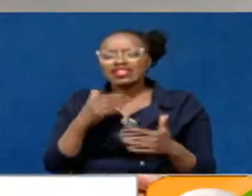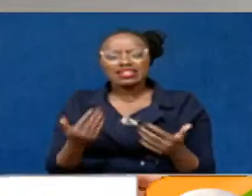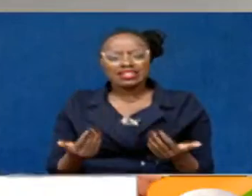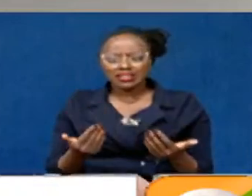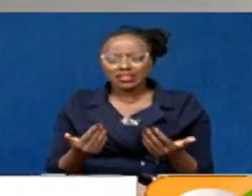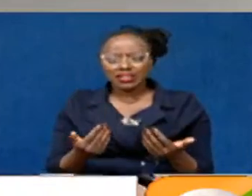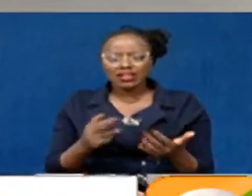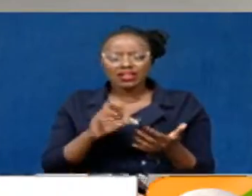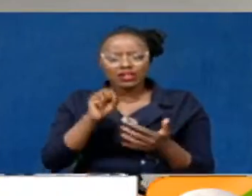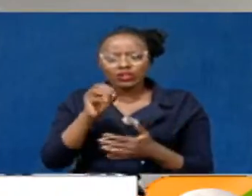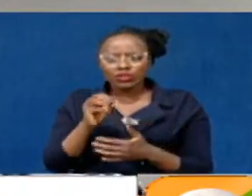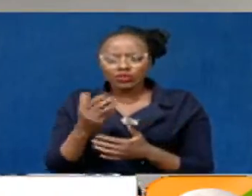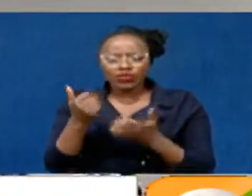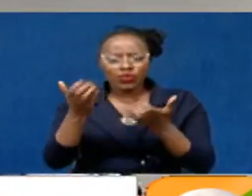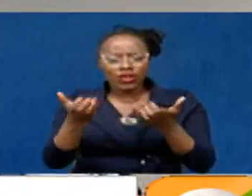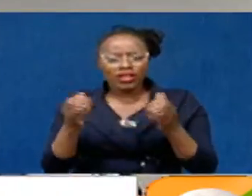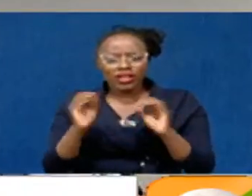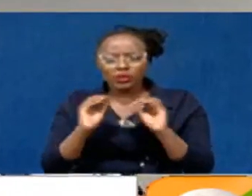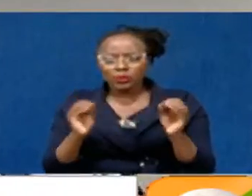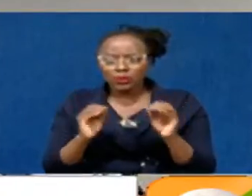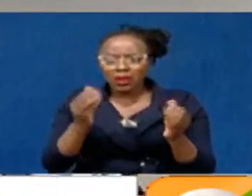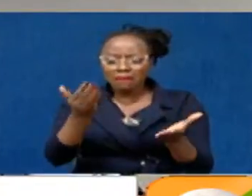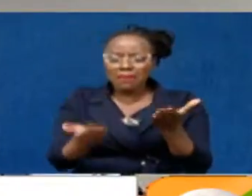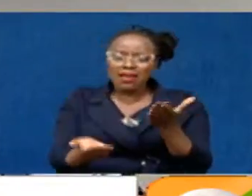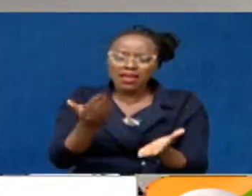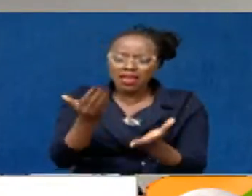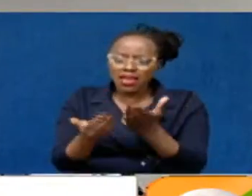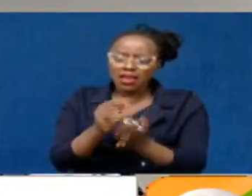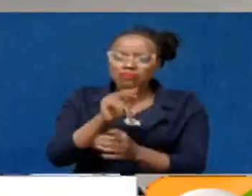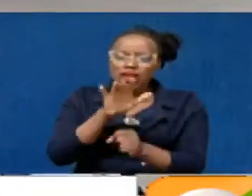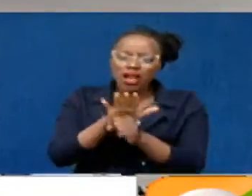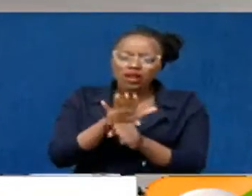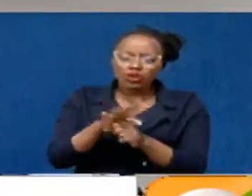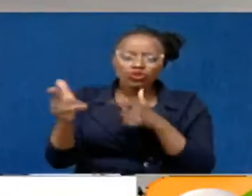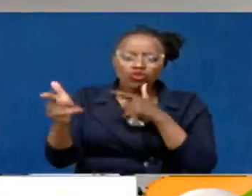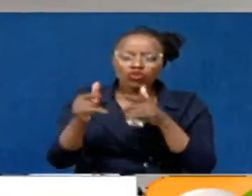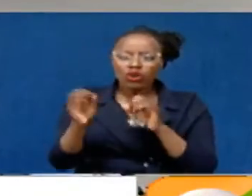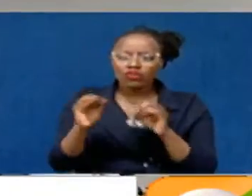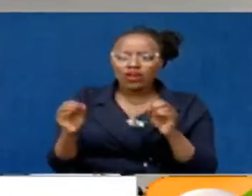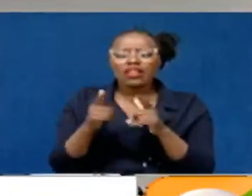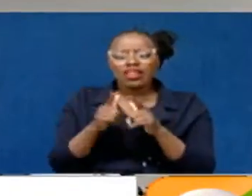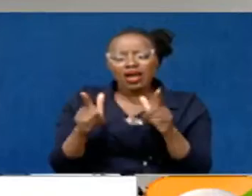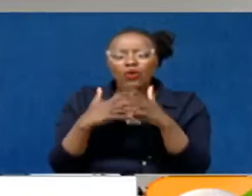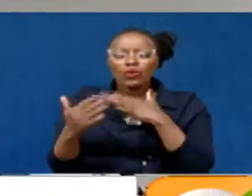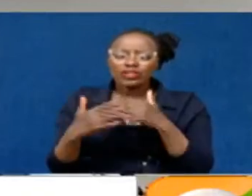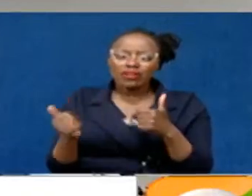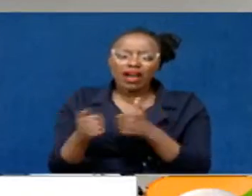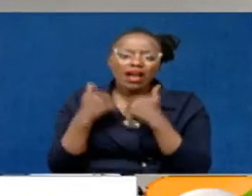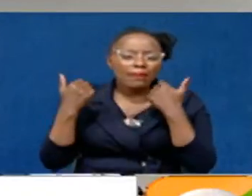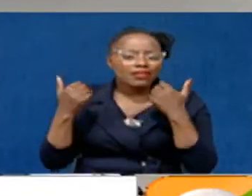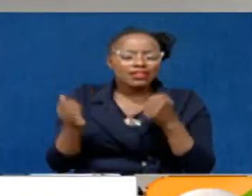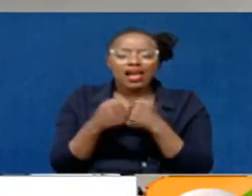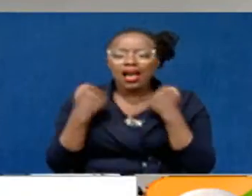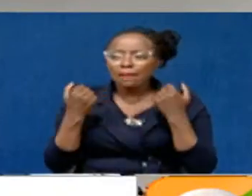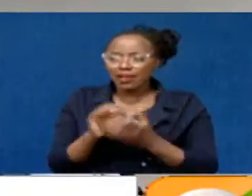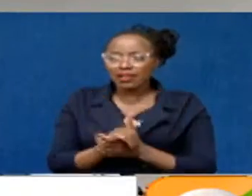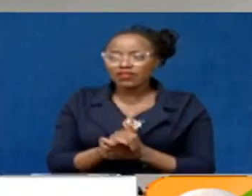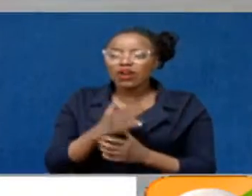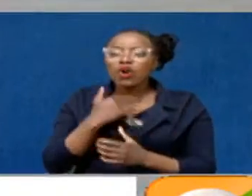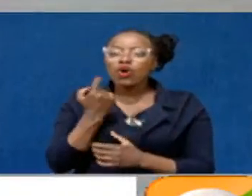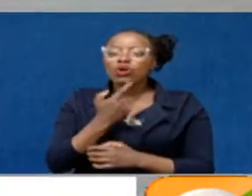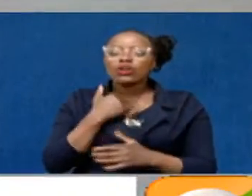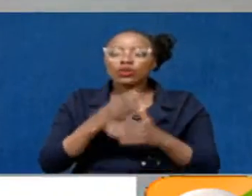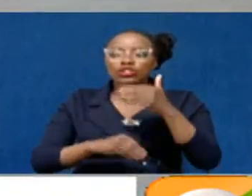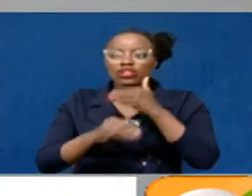It's over, so to say. So no need of probably maybe too many fights. Let nature take its course. Absolutely. Yeah. And I just wanted to